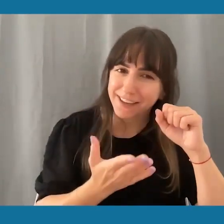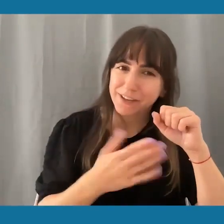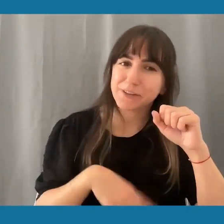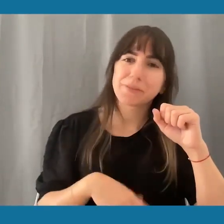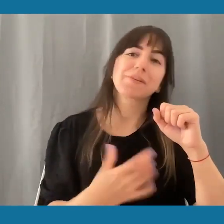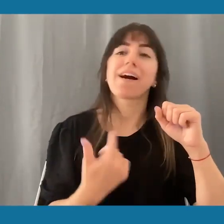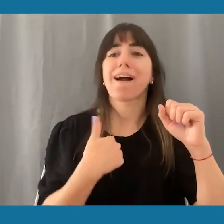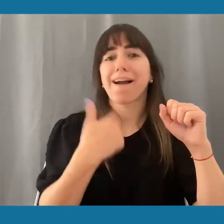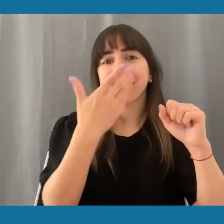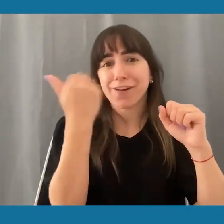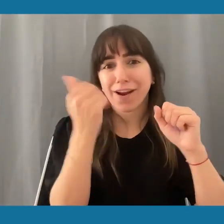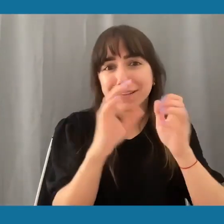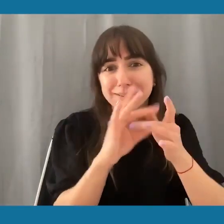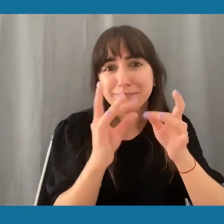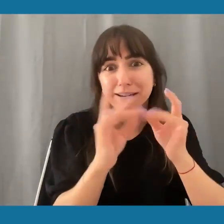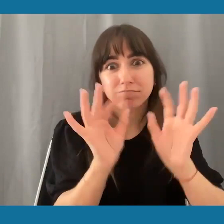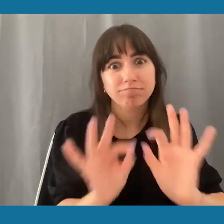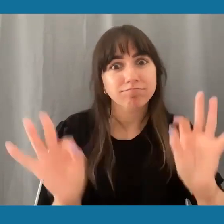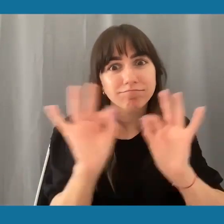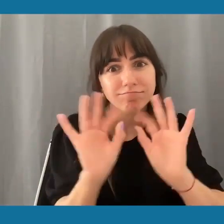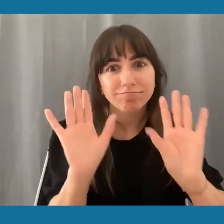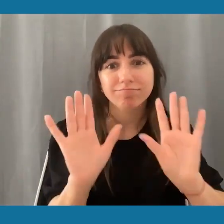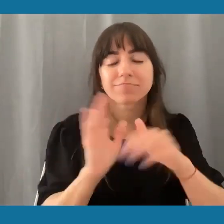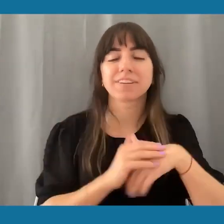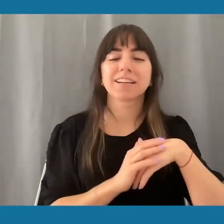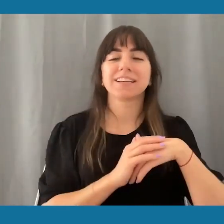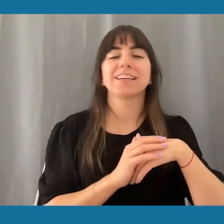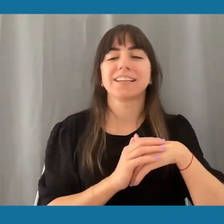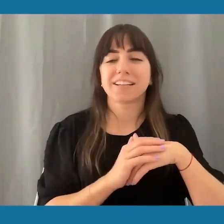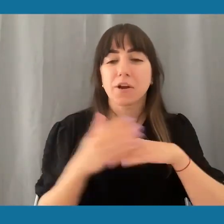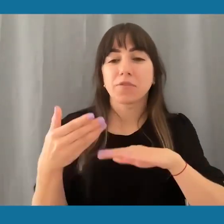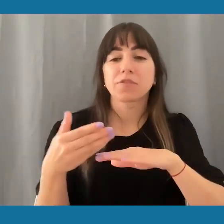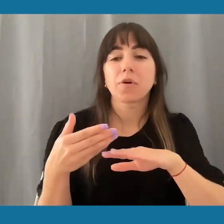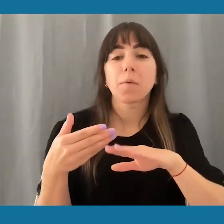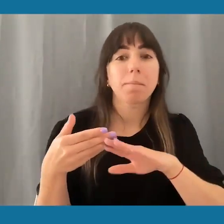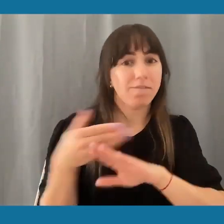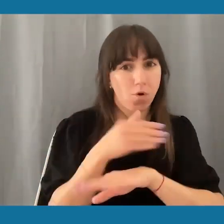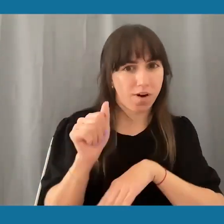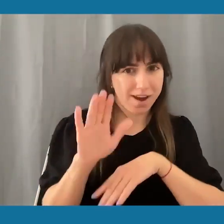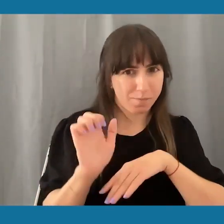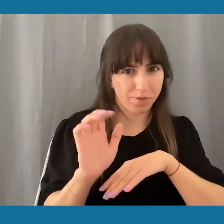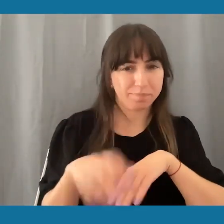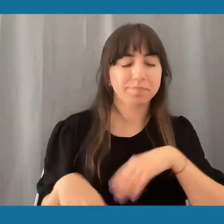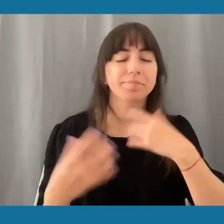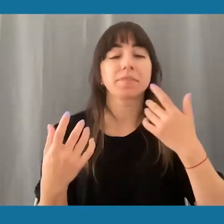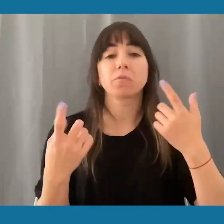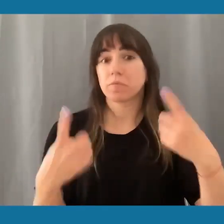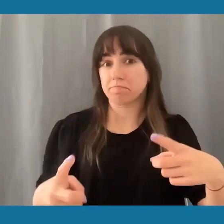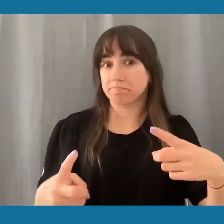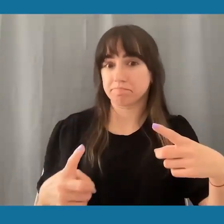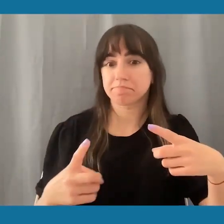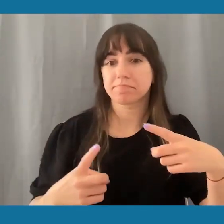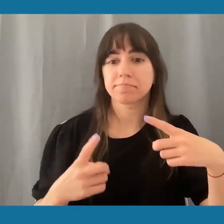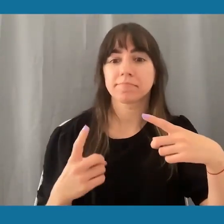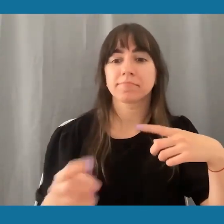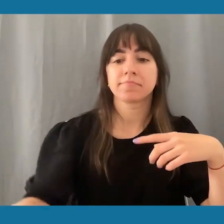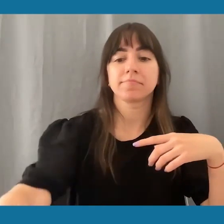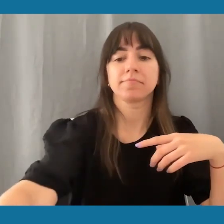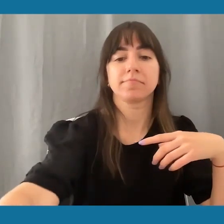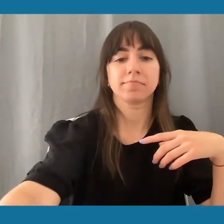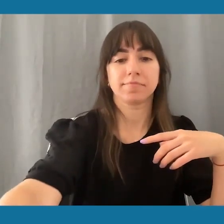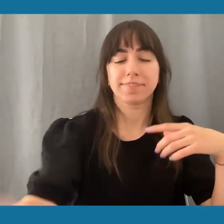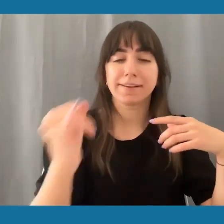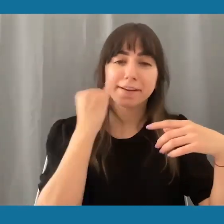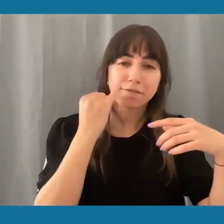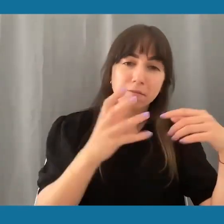very important. So pre-ABLE, what would happen is either because mom and dad, if there was a family involved with our